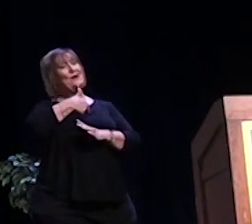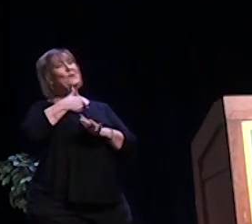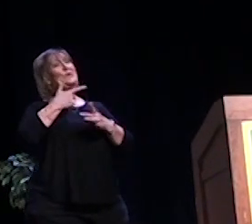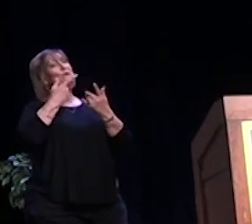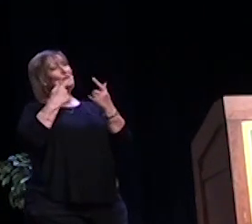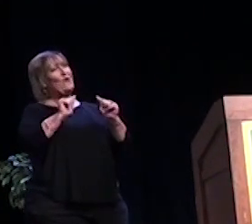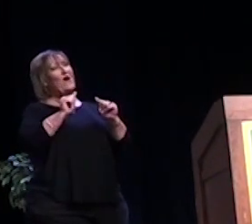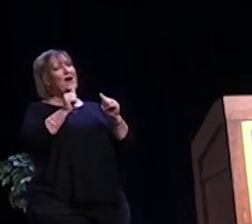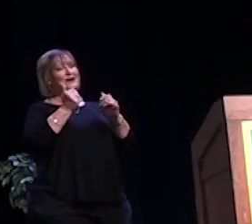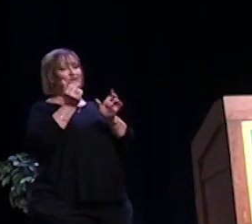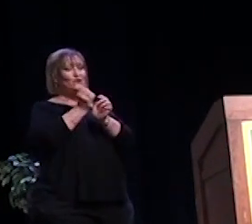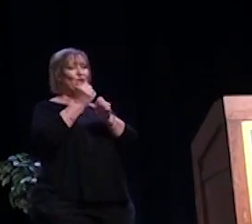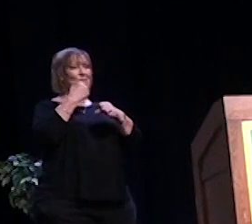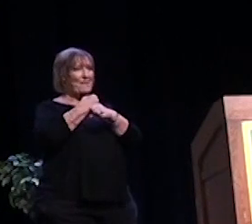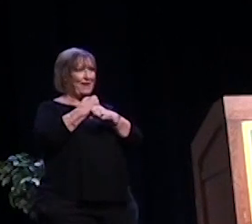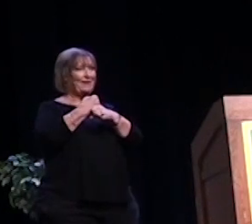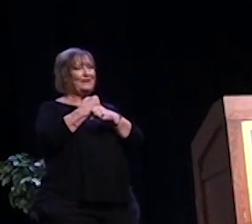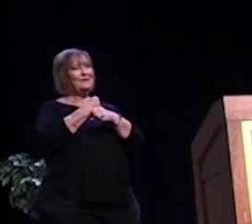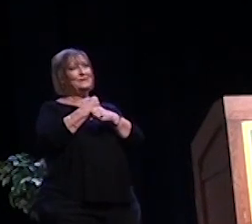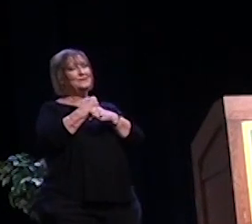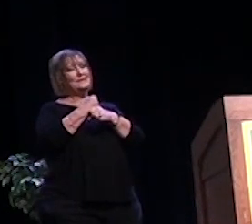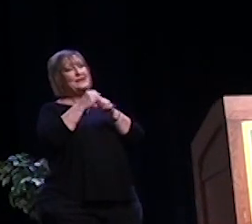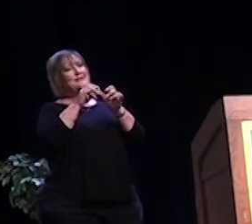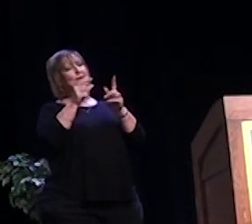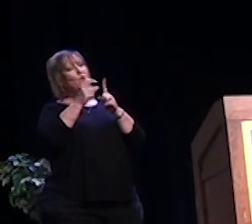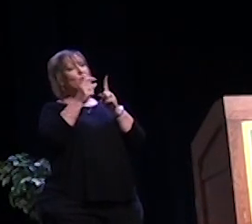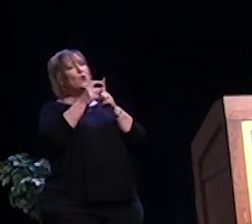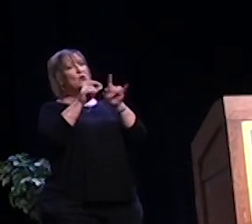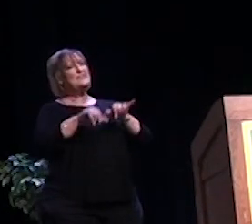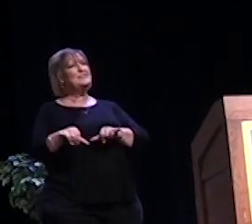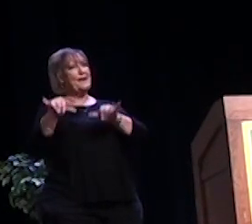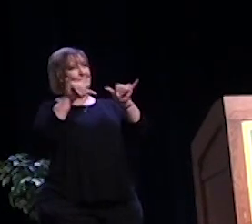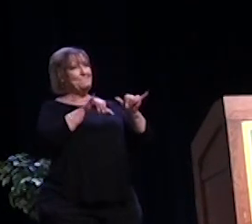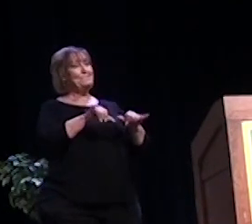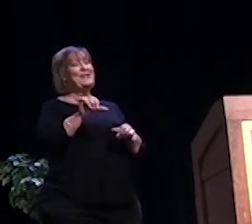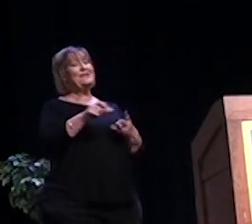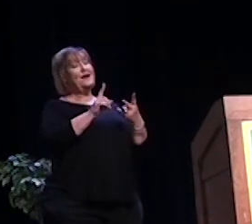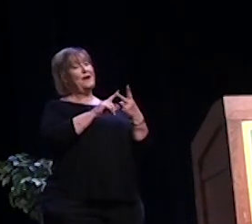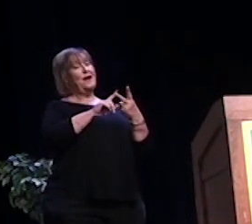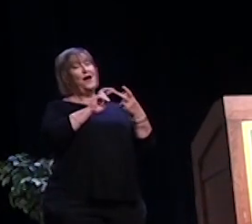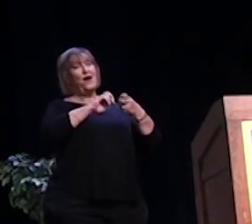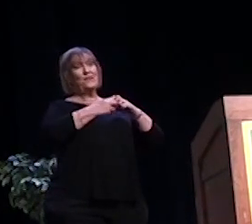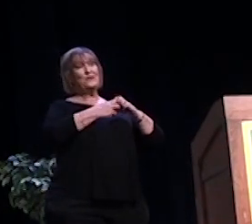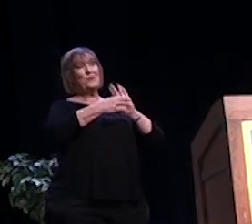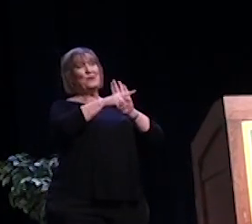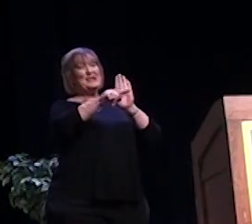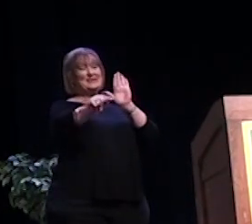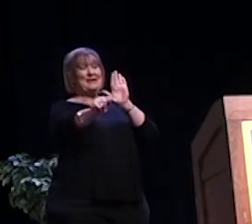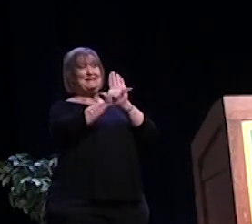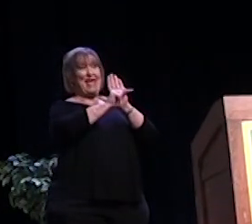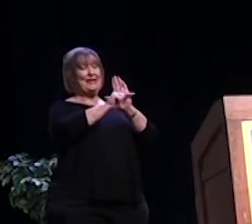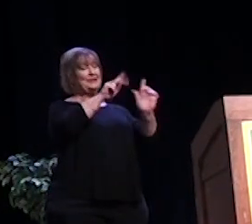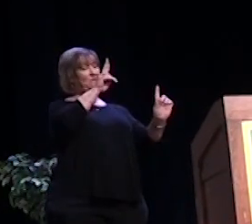make that a little bit easier. There is all the stigma around a lot of these concepts because we don't talk about it, and because someone thinks that mental health is an extreme